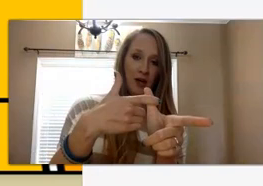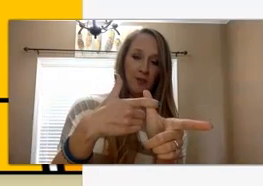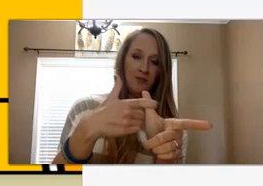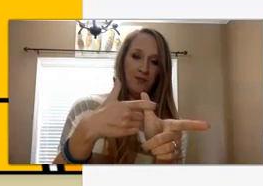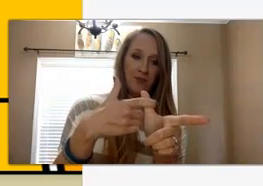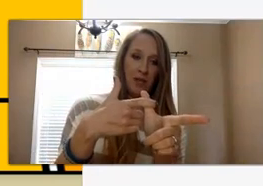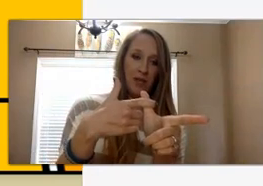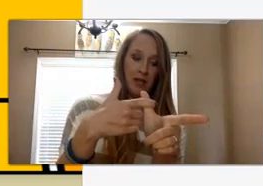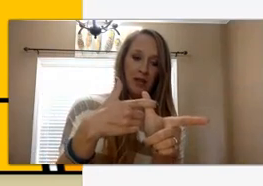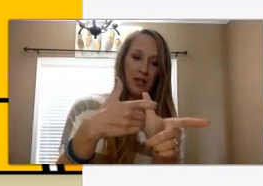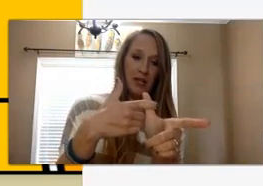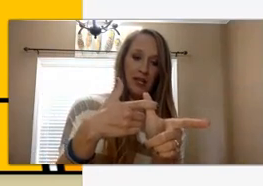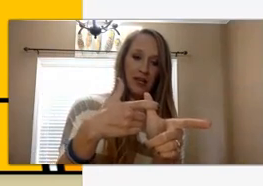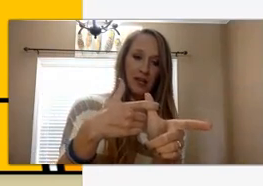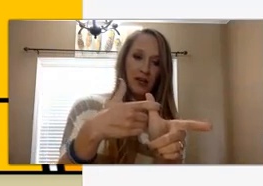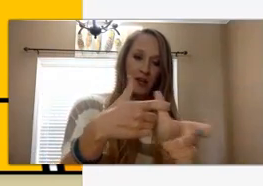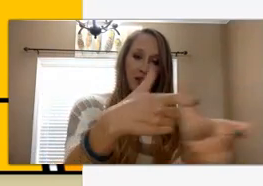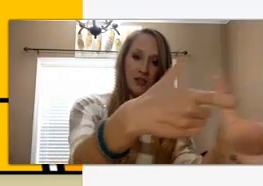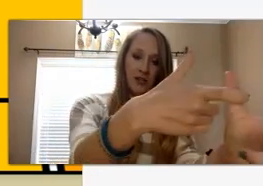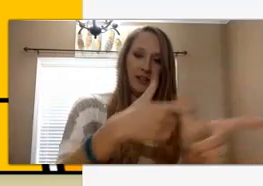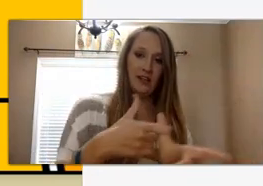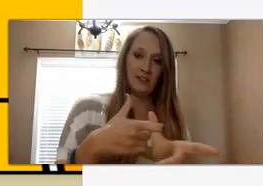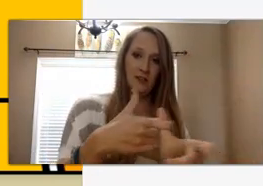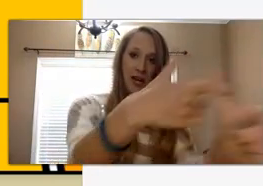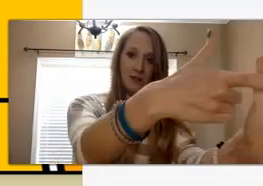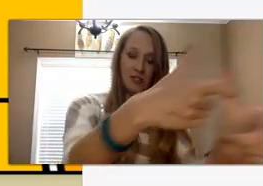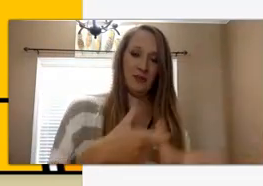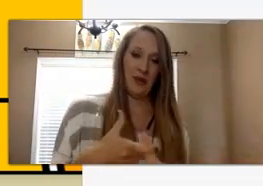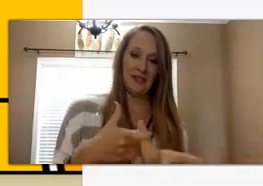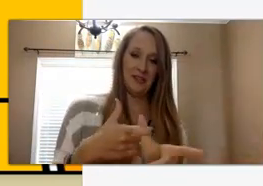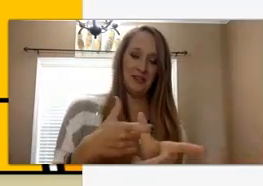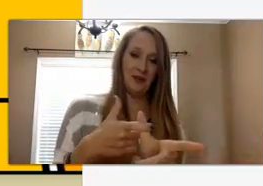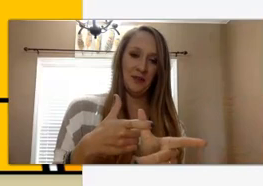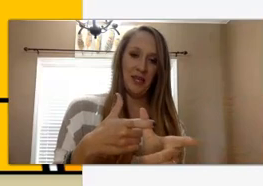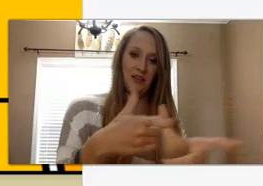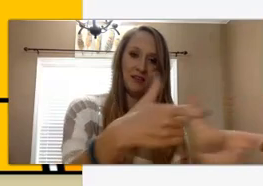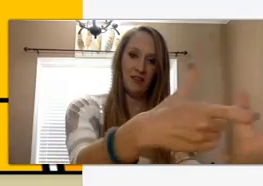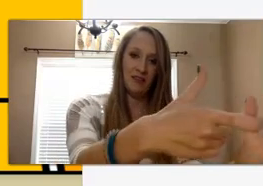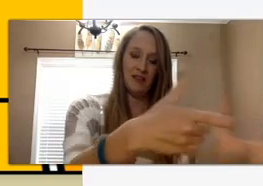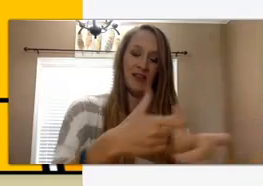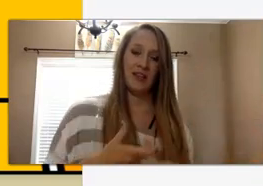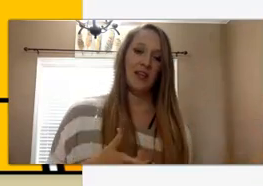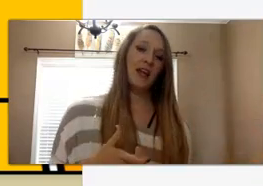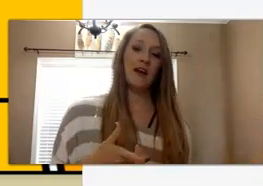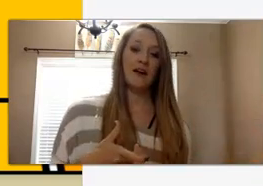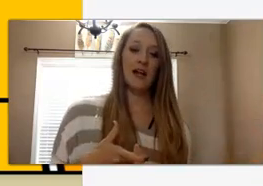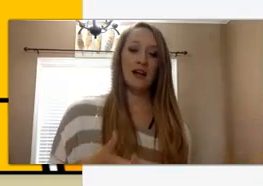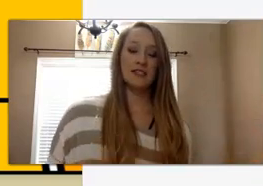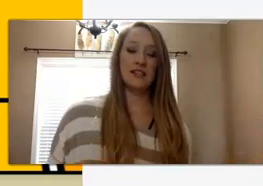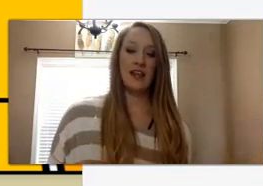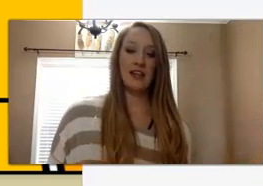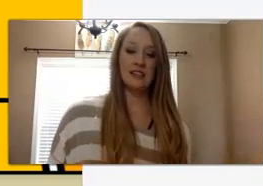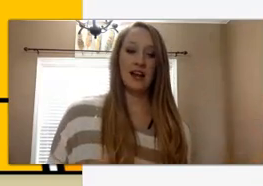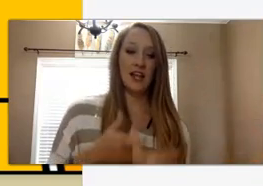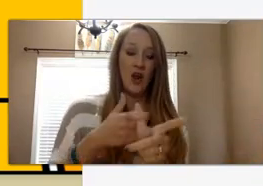your thumb and then do like this 2 times. Okay, so do that with me. All right, now